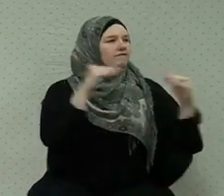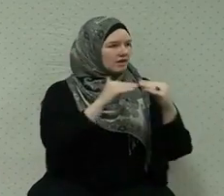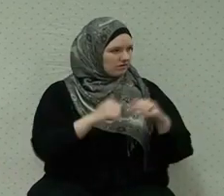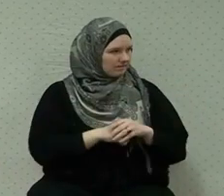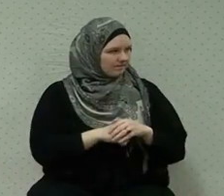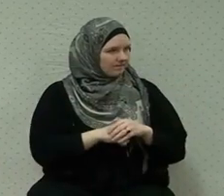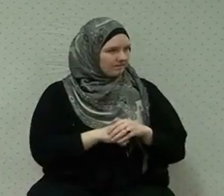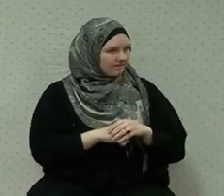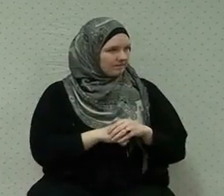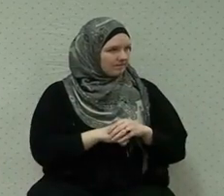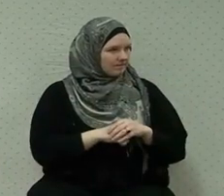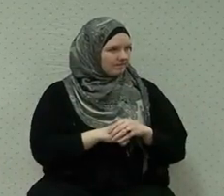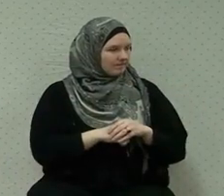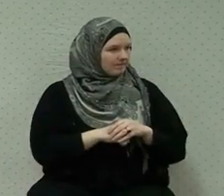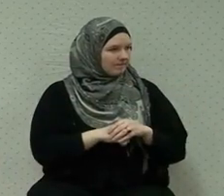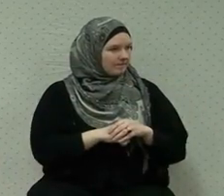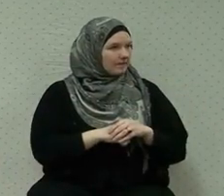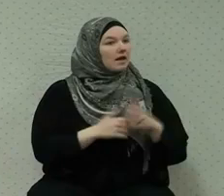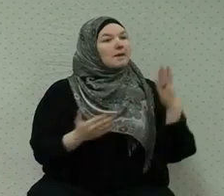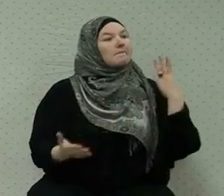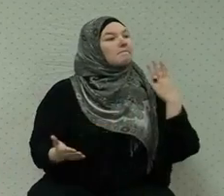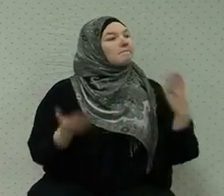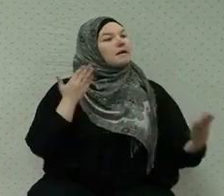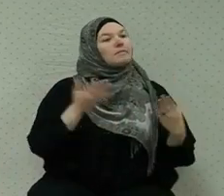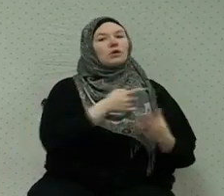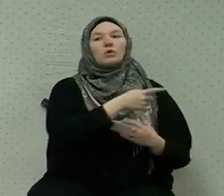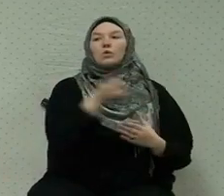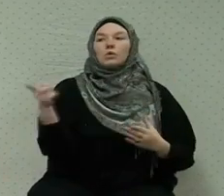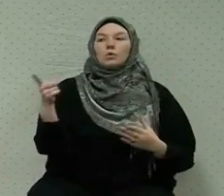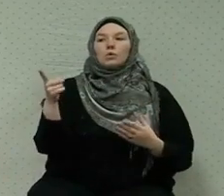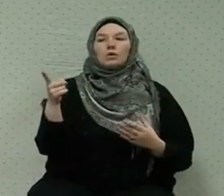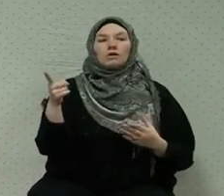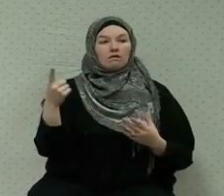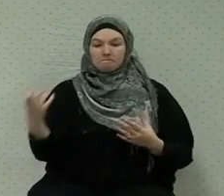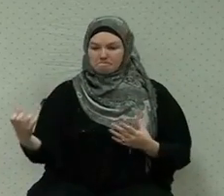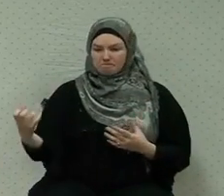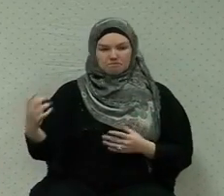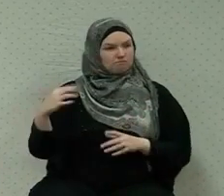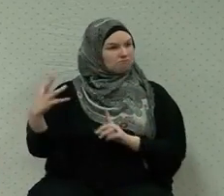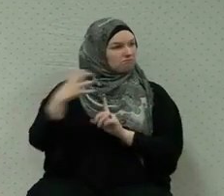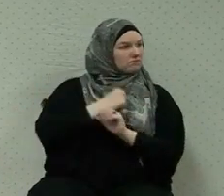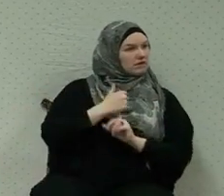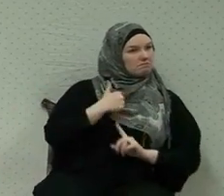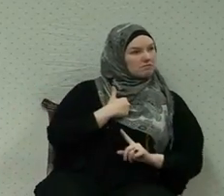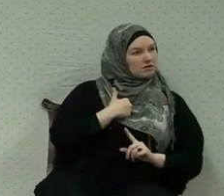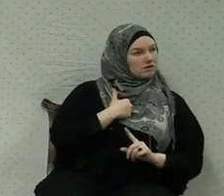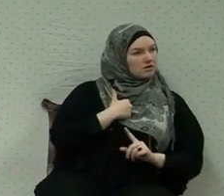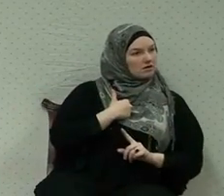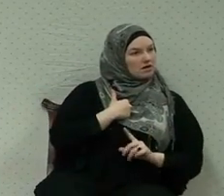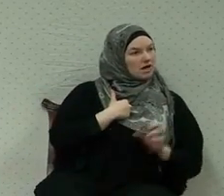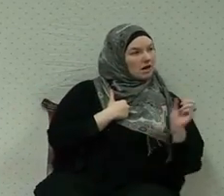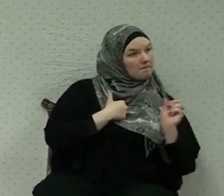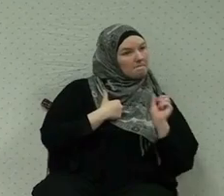be unjust. Even if you answer an attack, only repel the